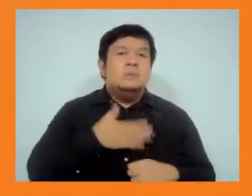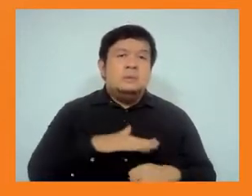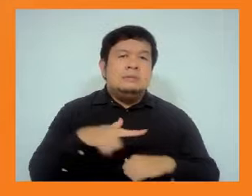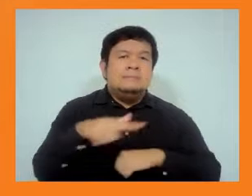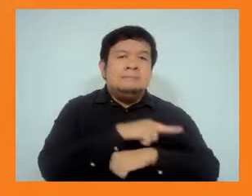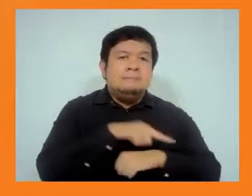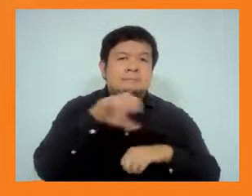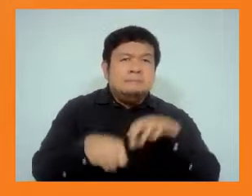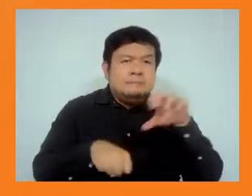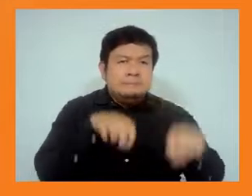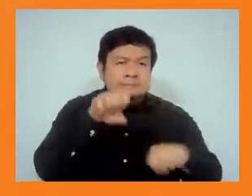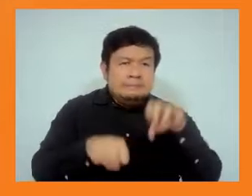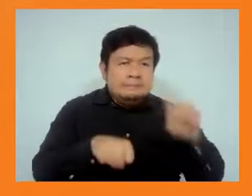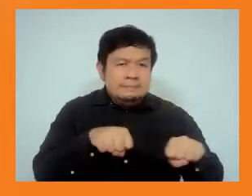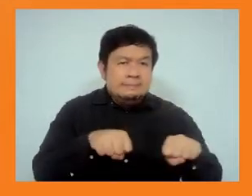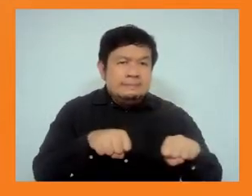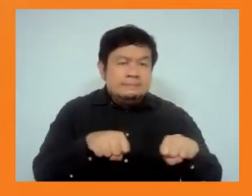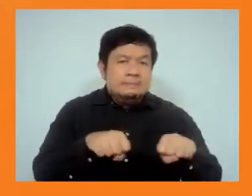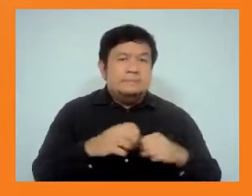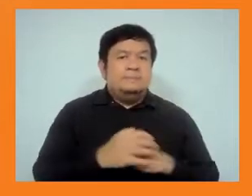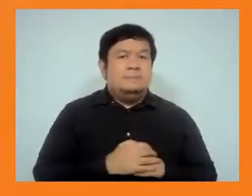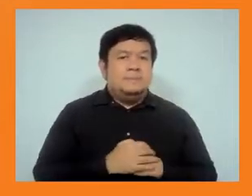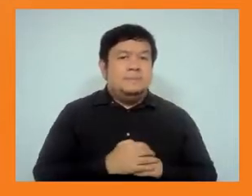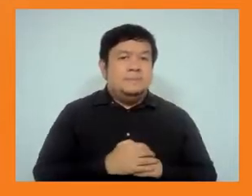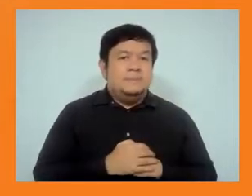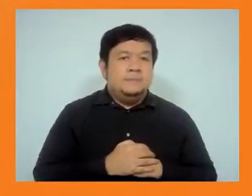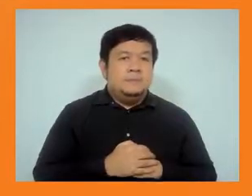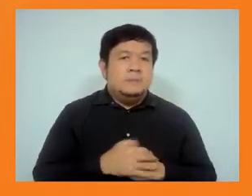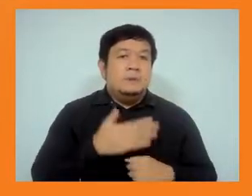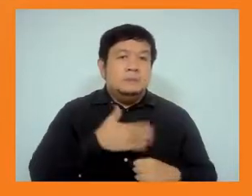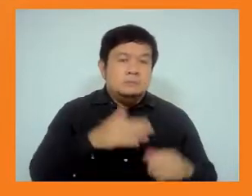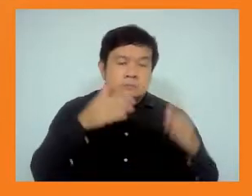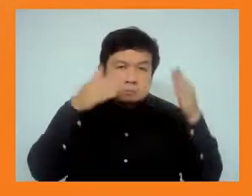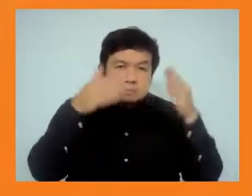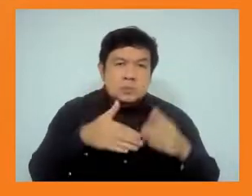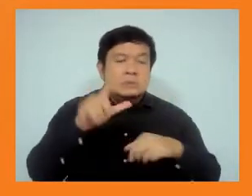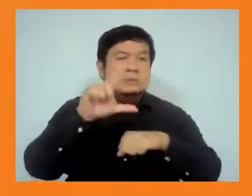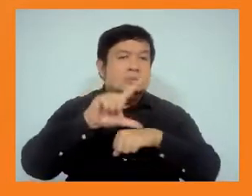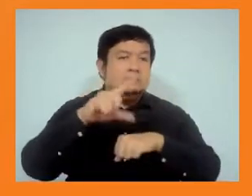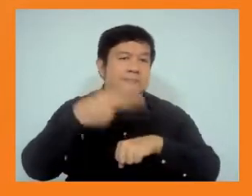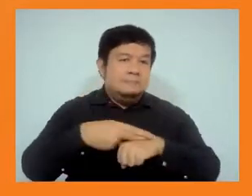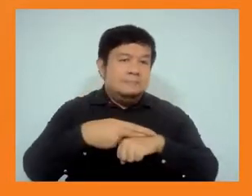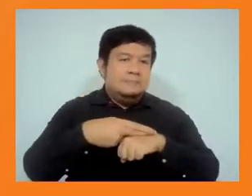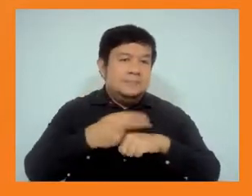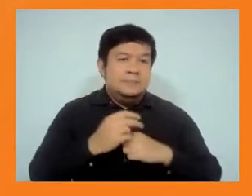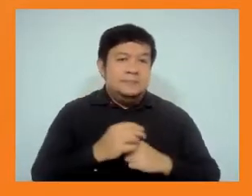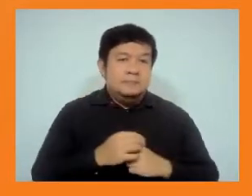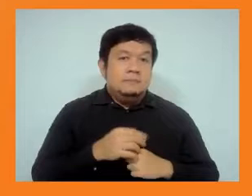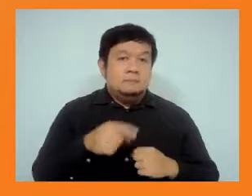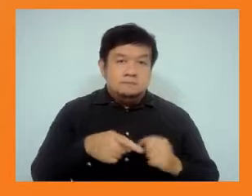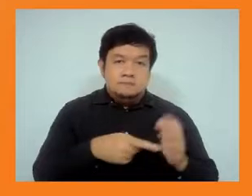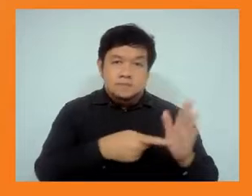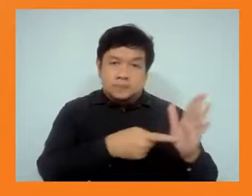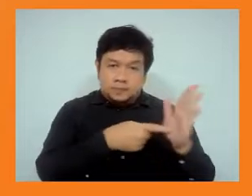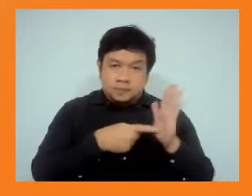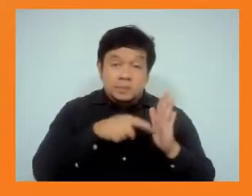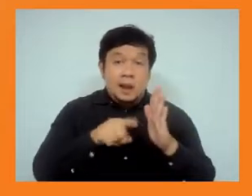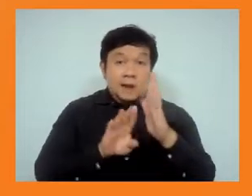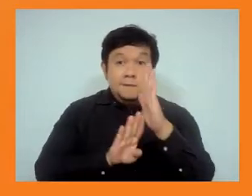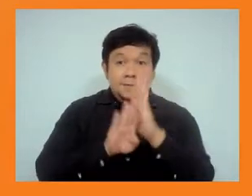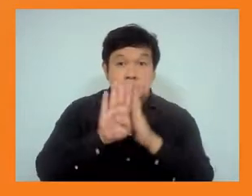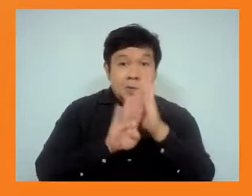our developing member countries, with our private sector clients, and of course, with civil society. And we're also